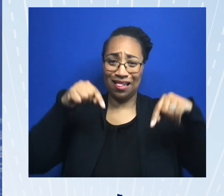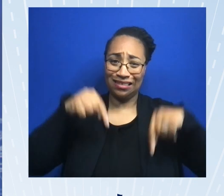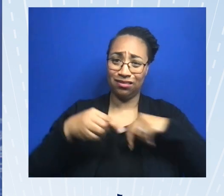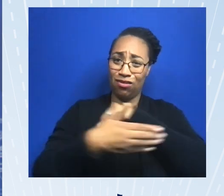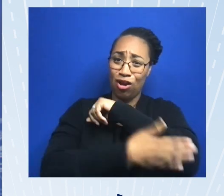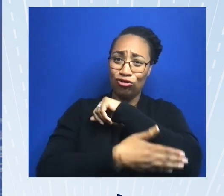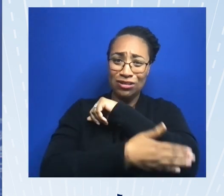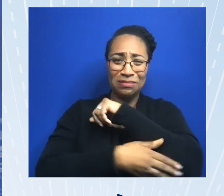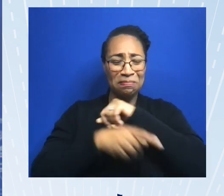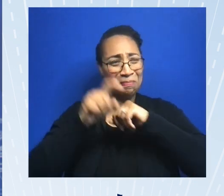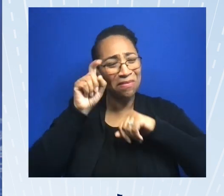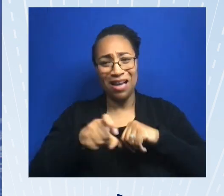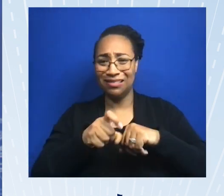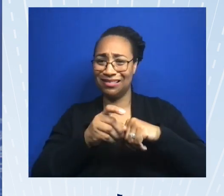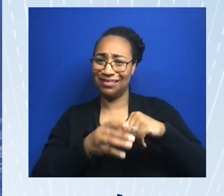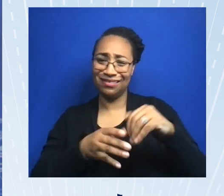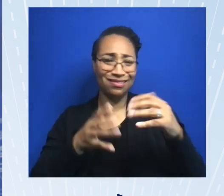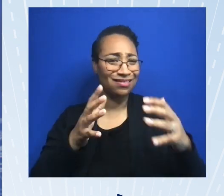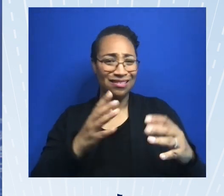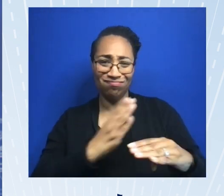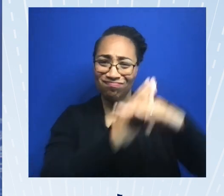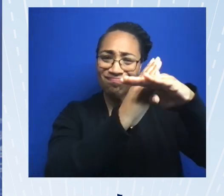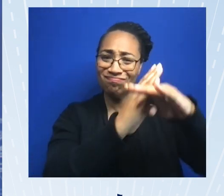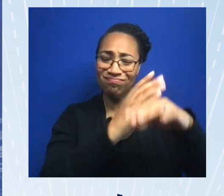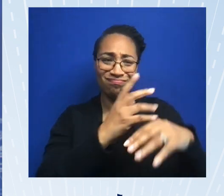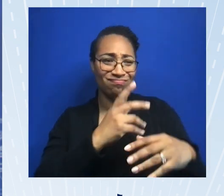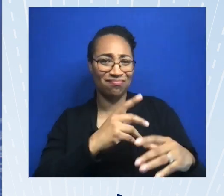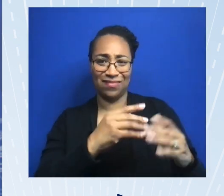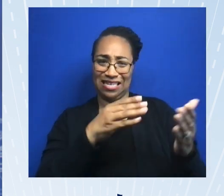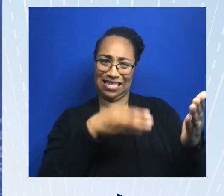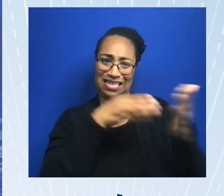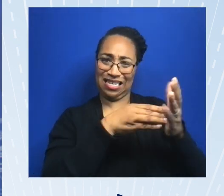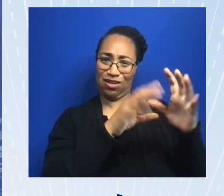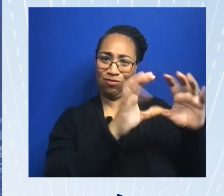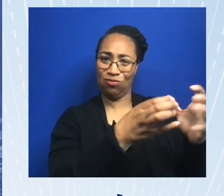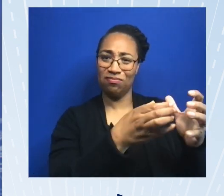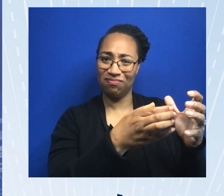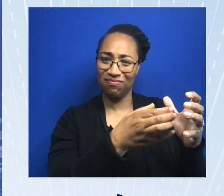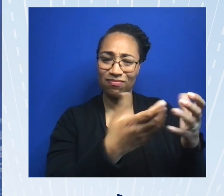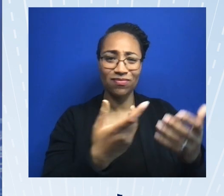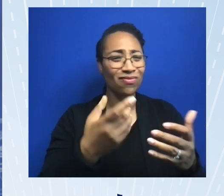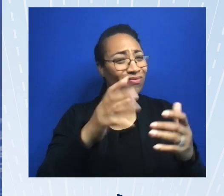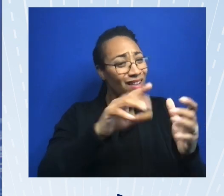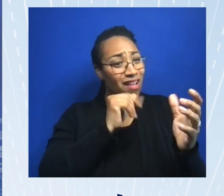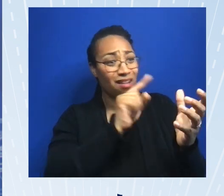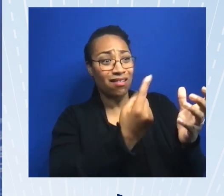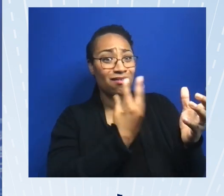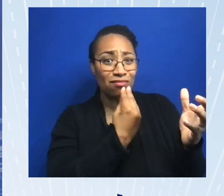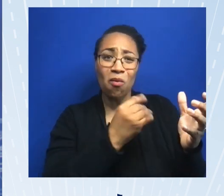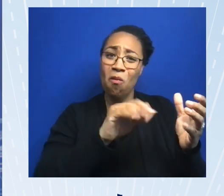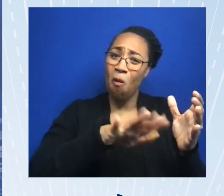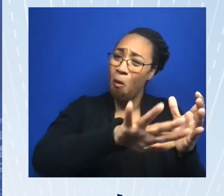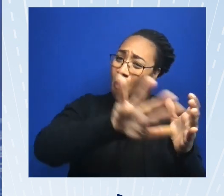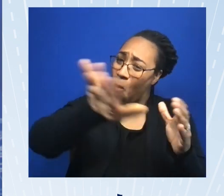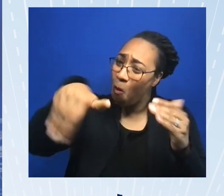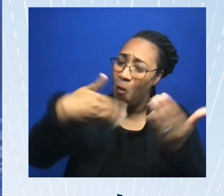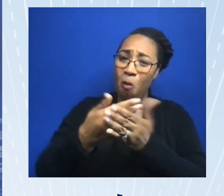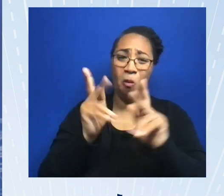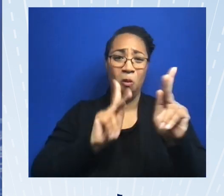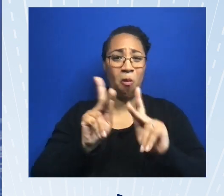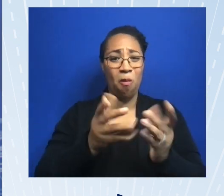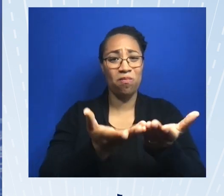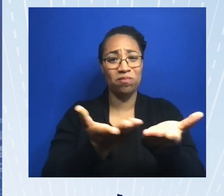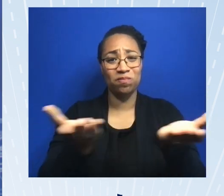more fair for all. In my faith tradition, the first words a Jew is supposed to utter each morning